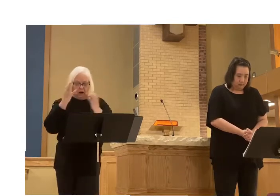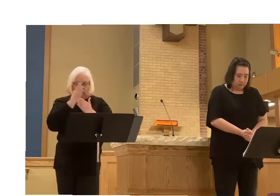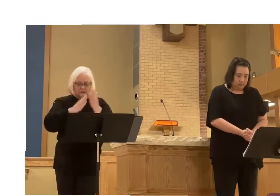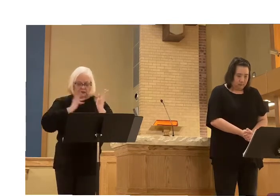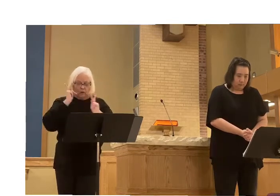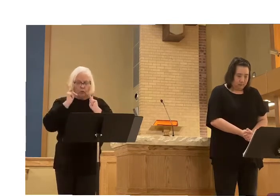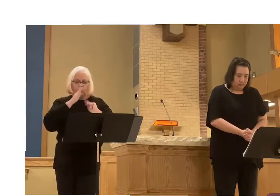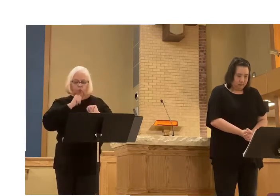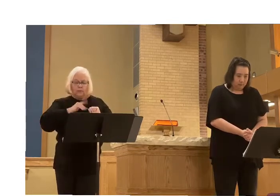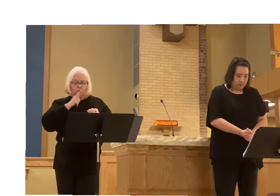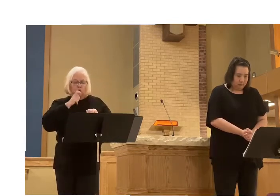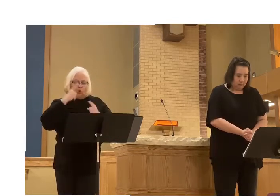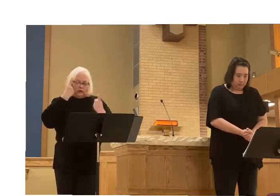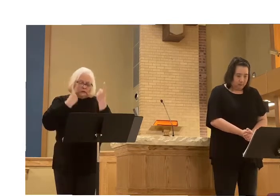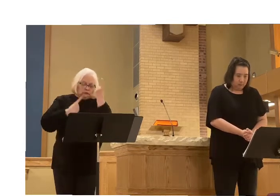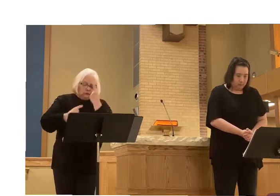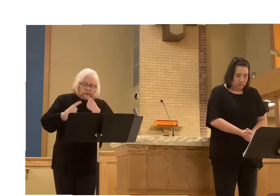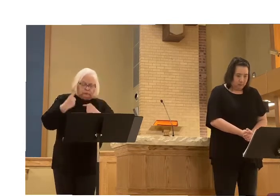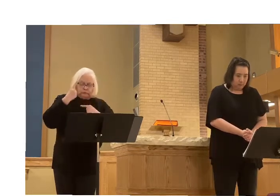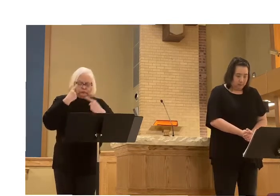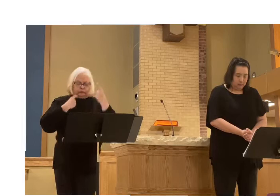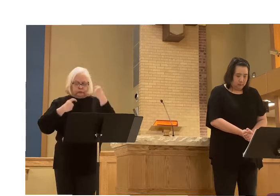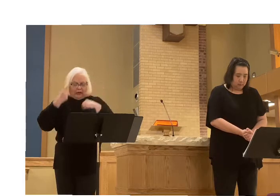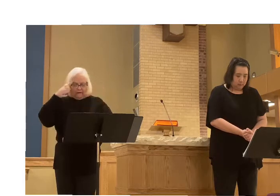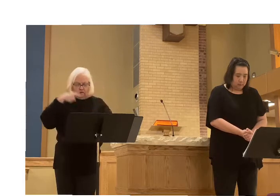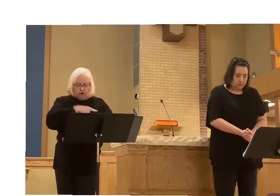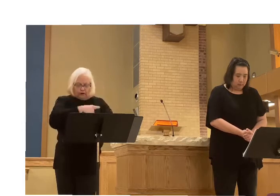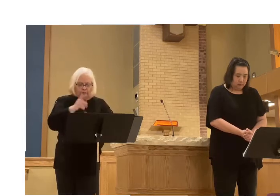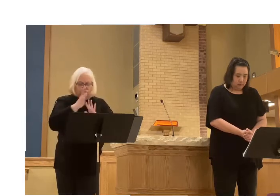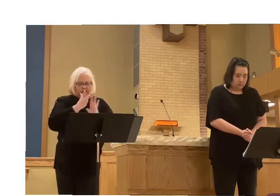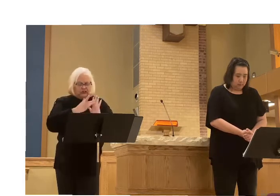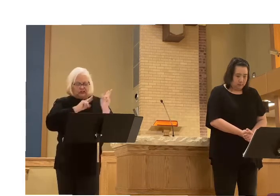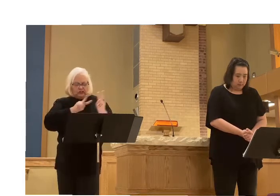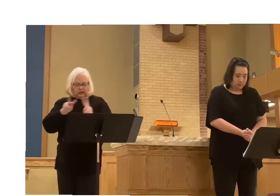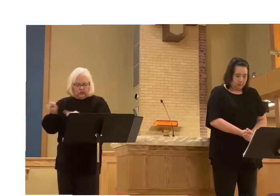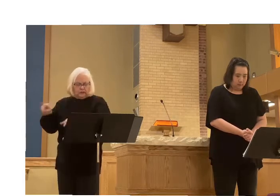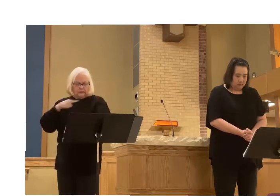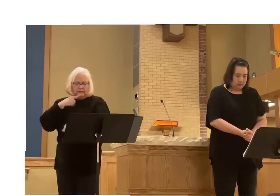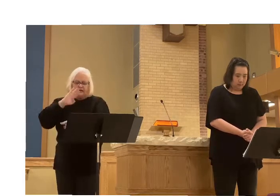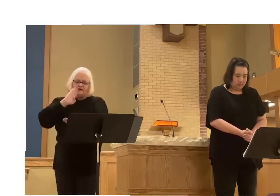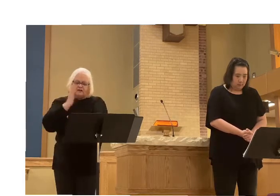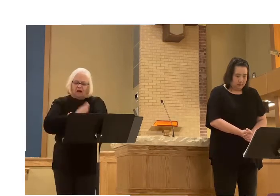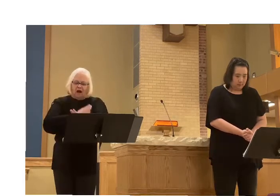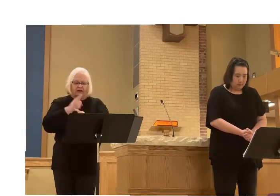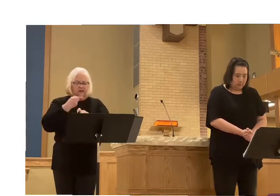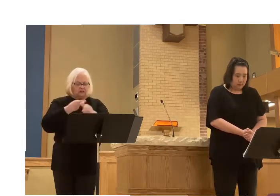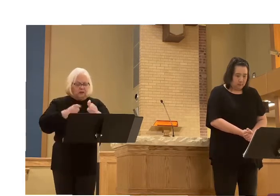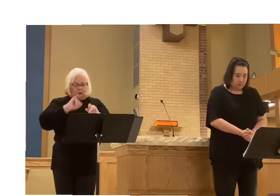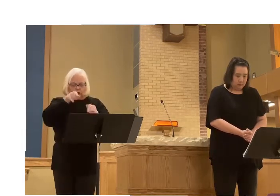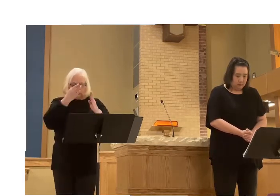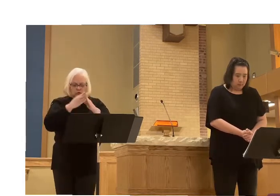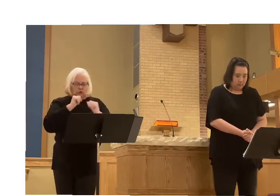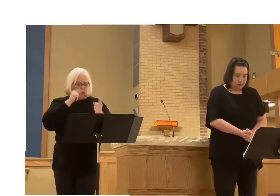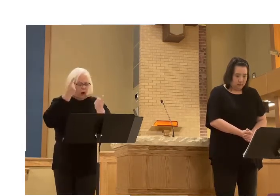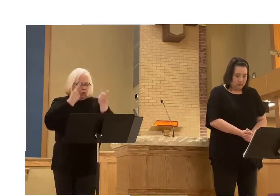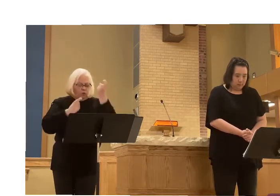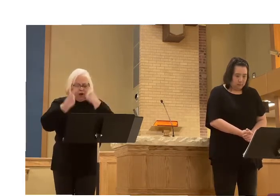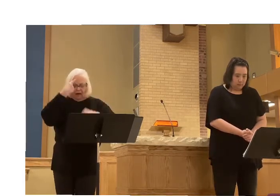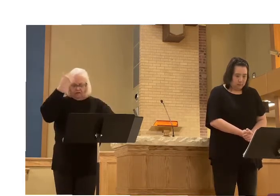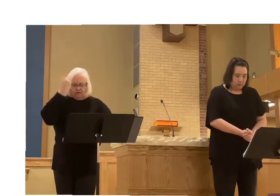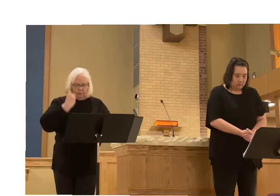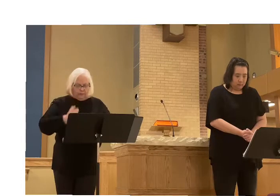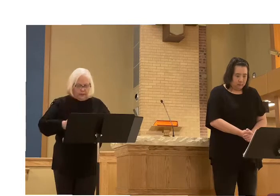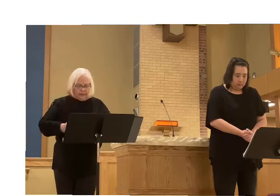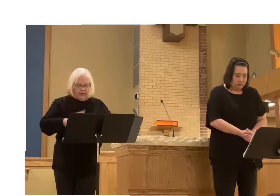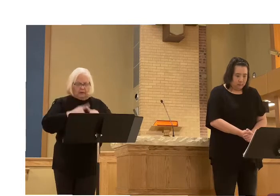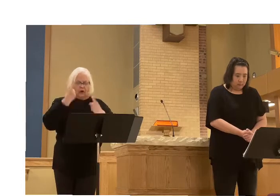him. Jesus, turning to them, said, "Daughters of Jerusalem, do not weep for me,